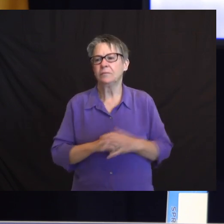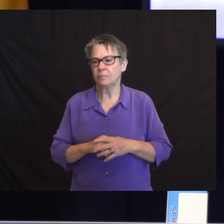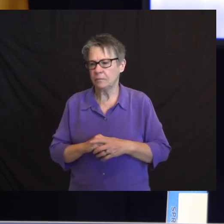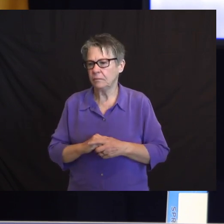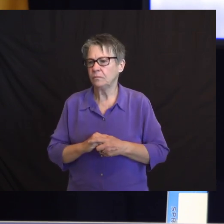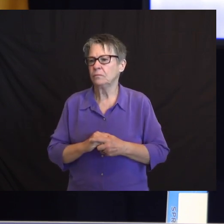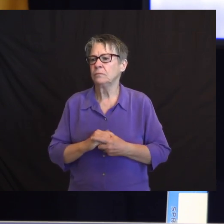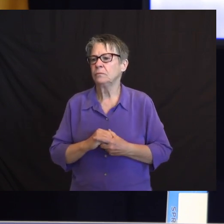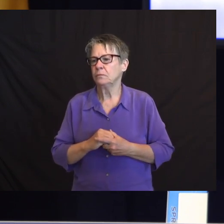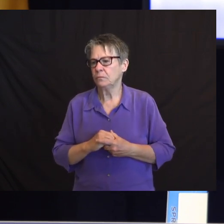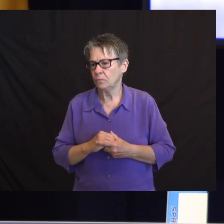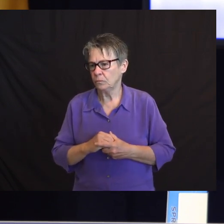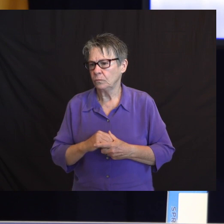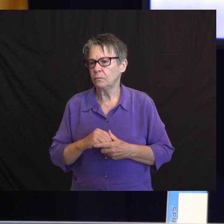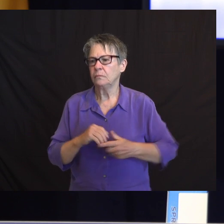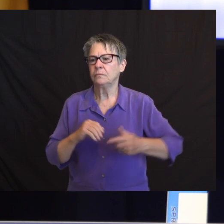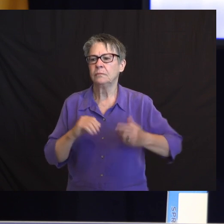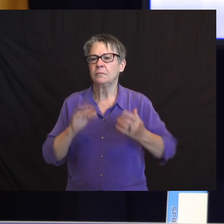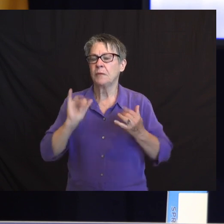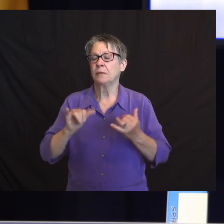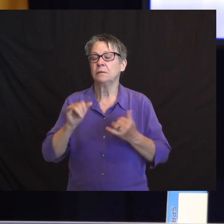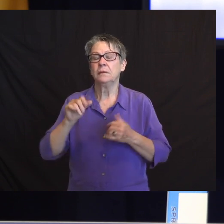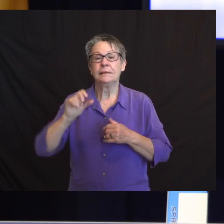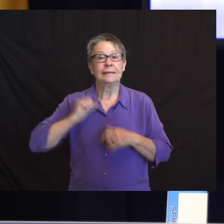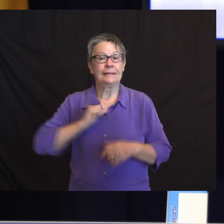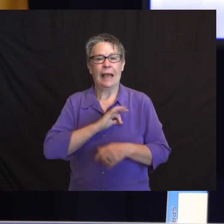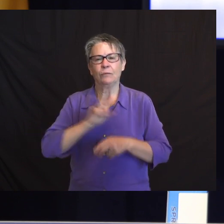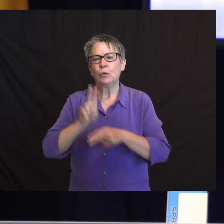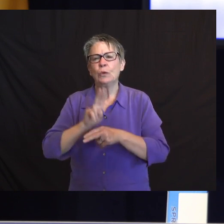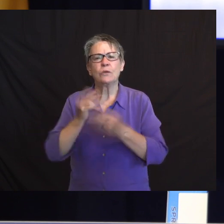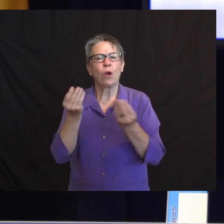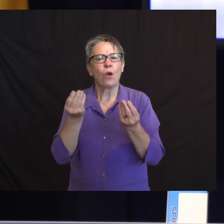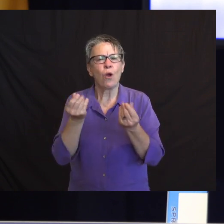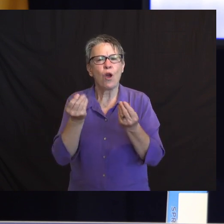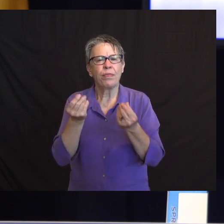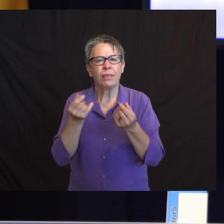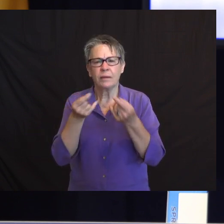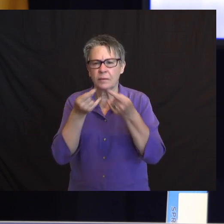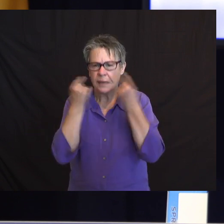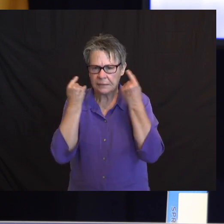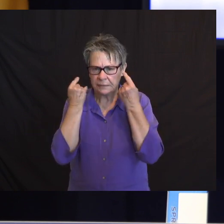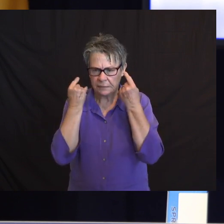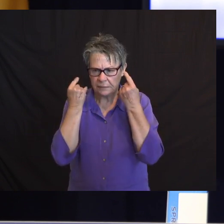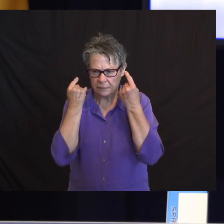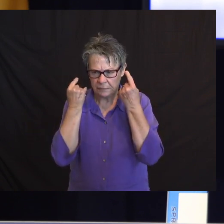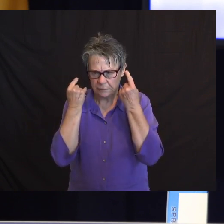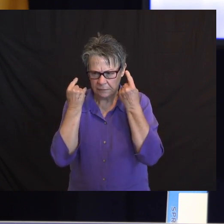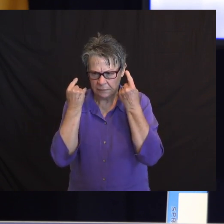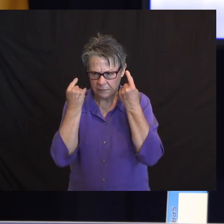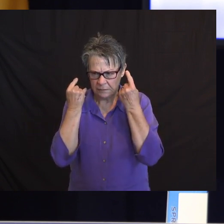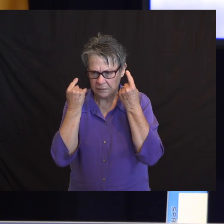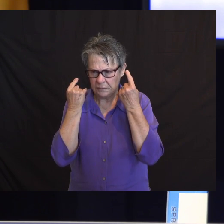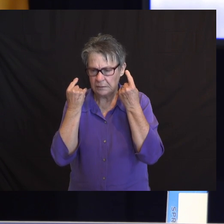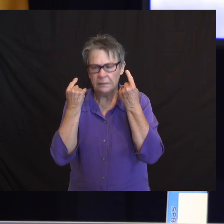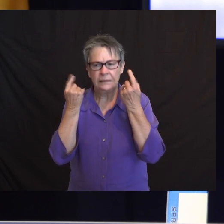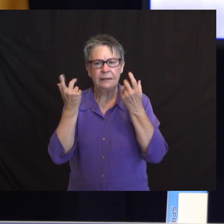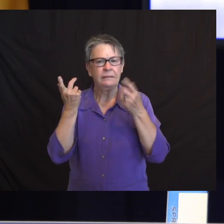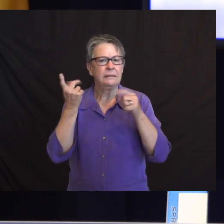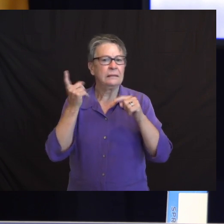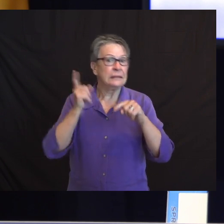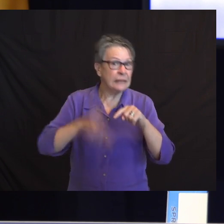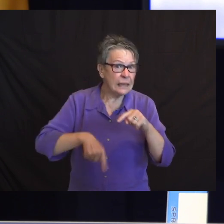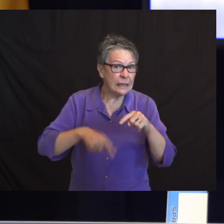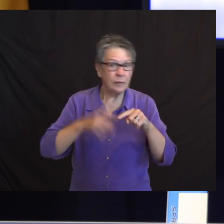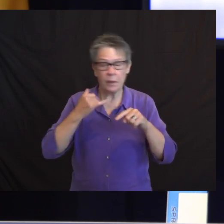cloth masks while working, unless doing so would interfere with the individual's health, or the individual is outside in